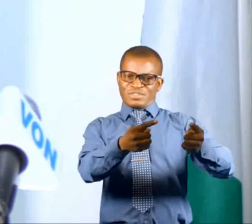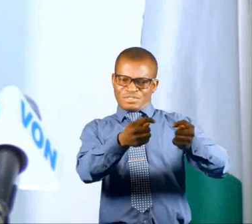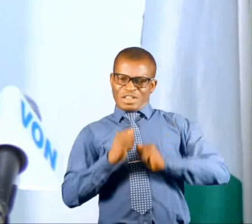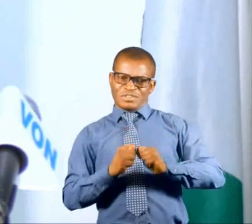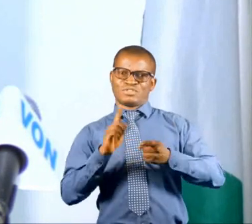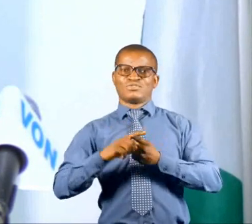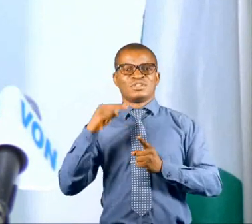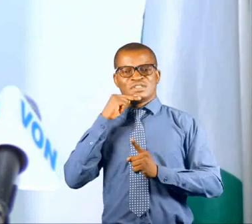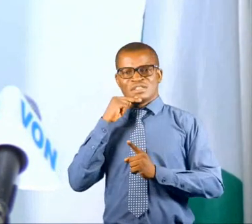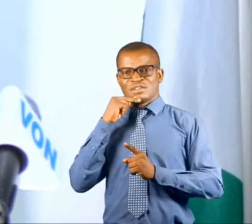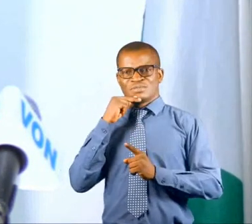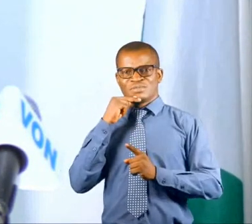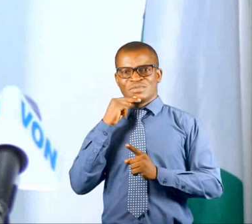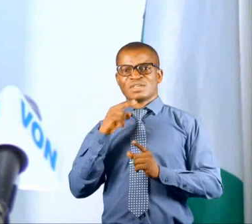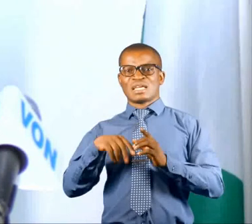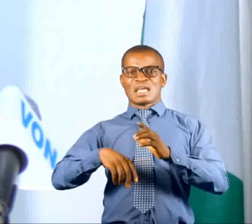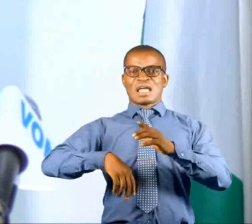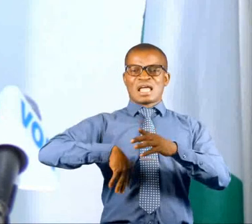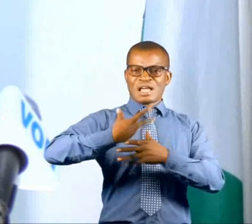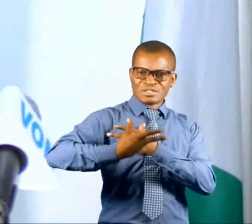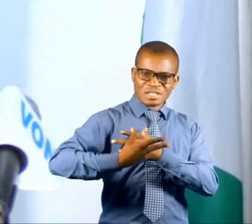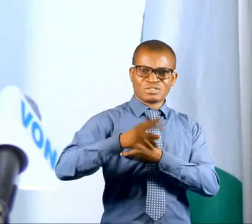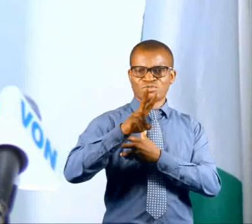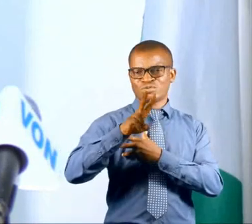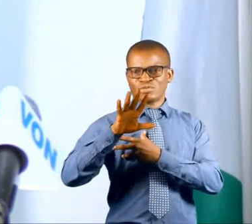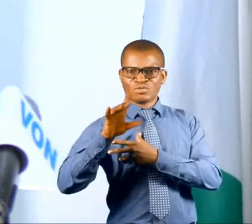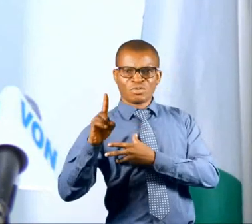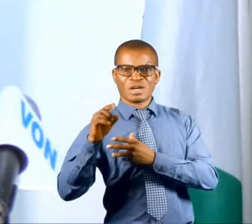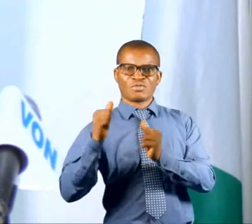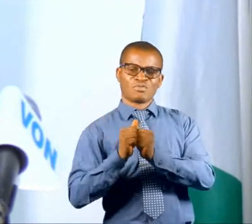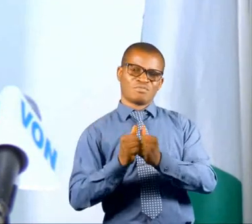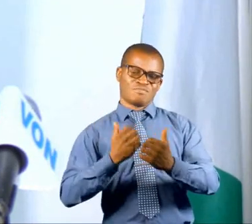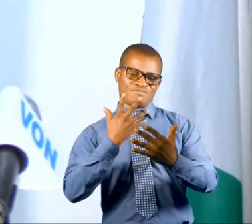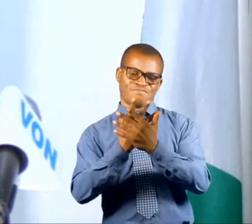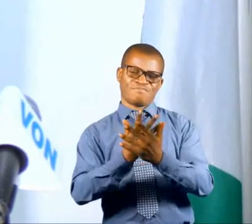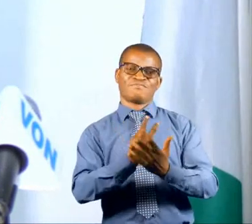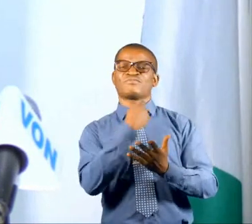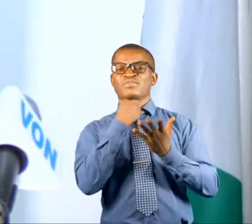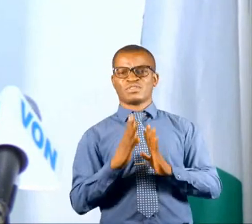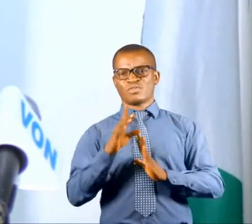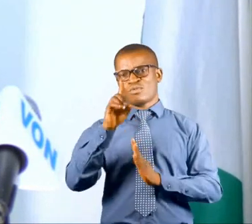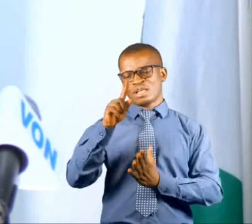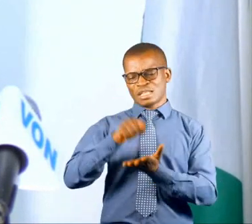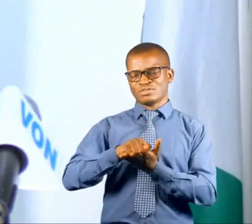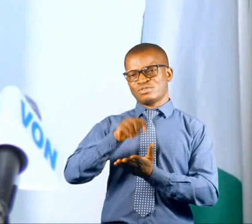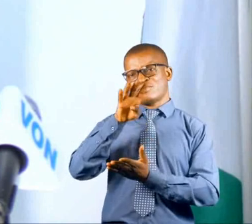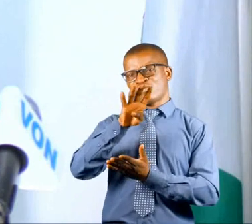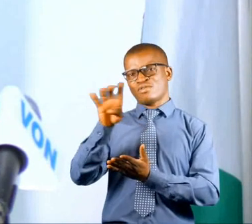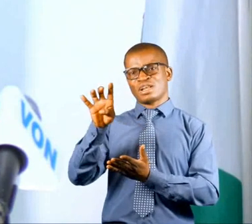Nigeria. Returned victims from abroad were 251, and intercepted victims were